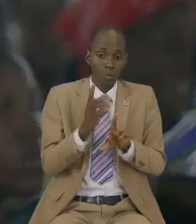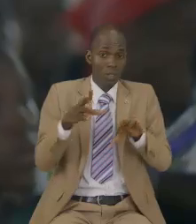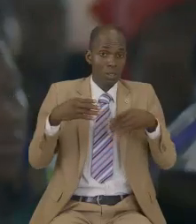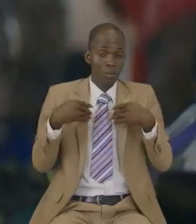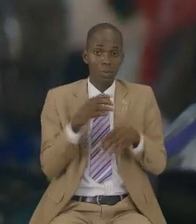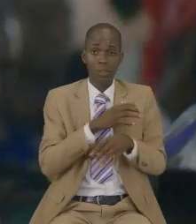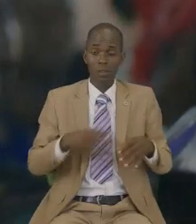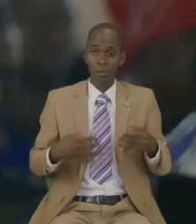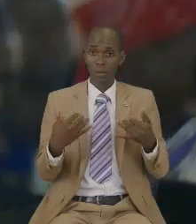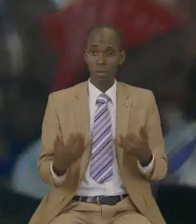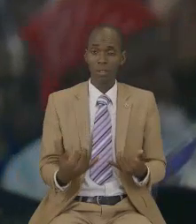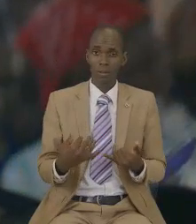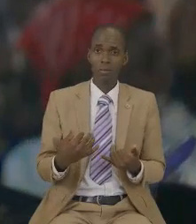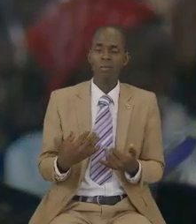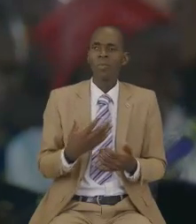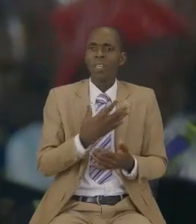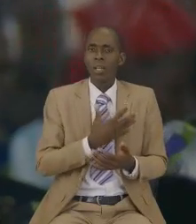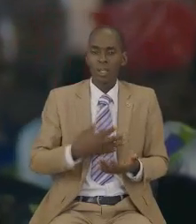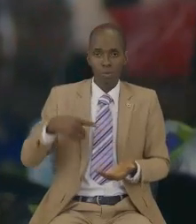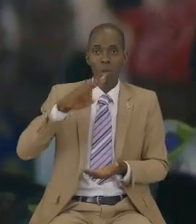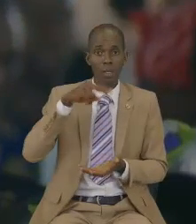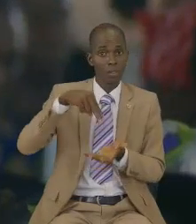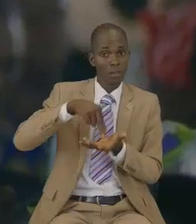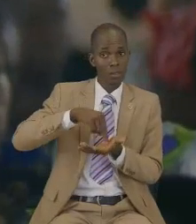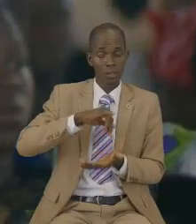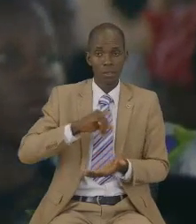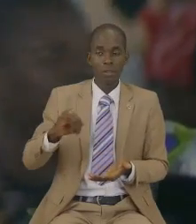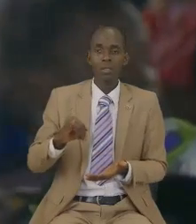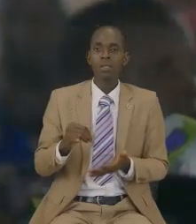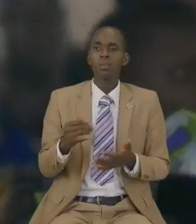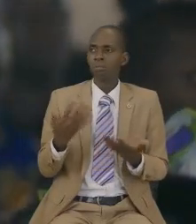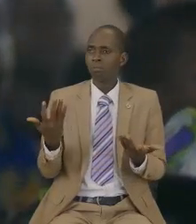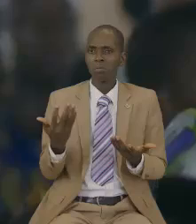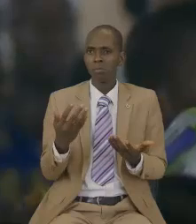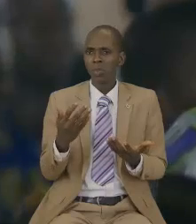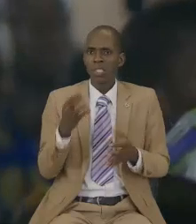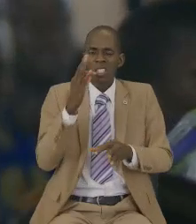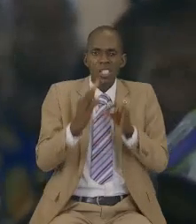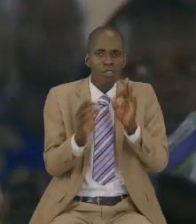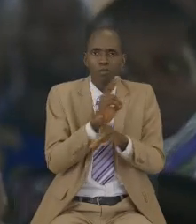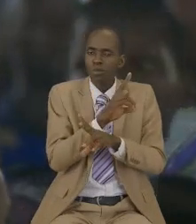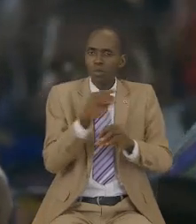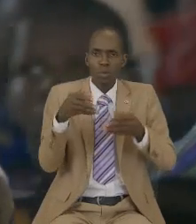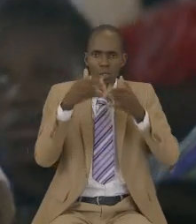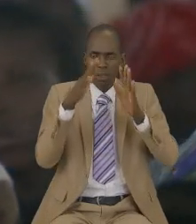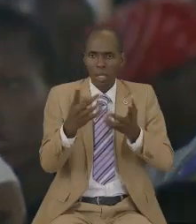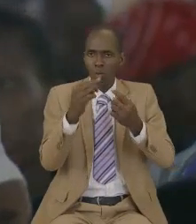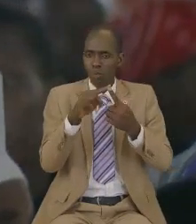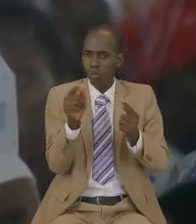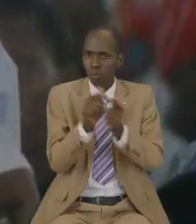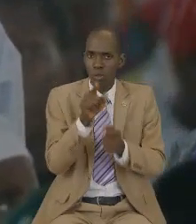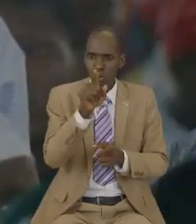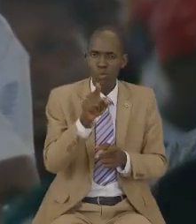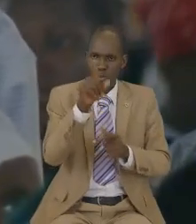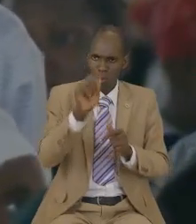to Christ after the pastor's message, I also encourage you, and the pastor is